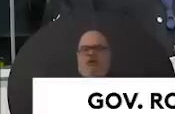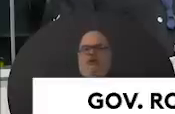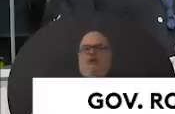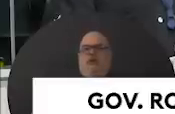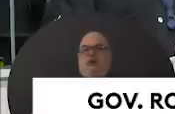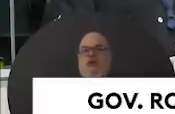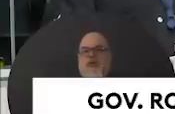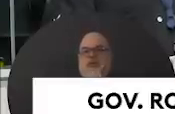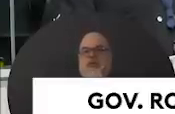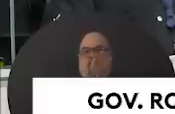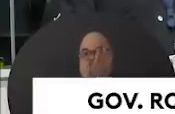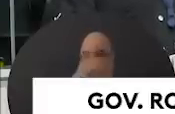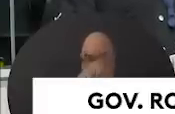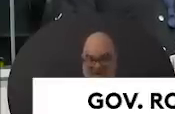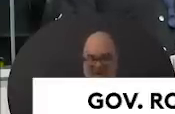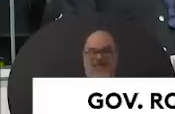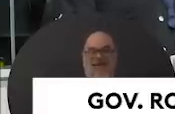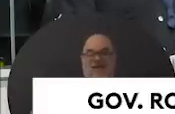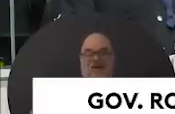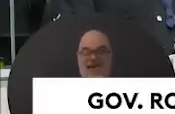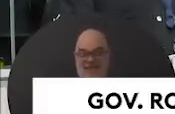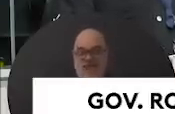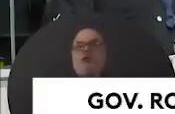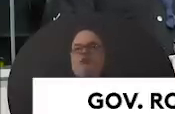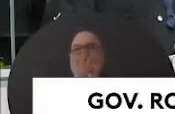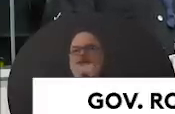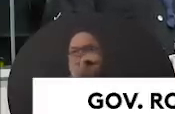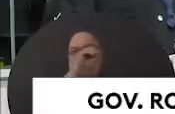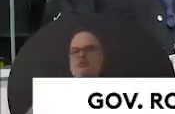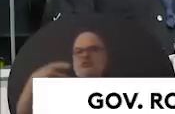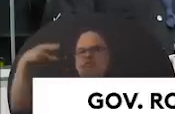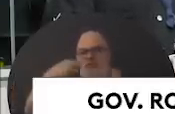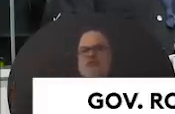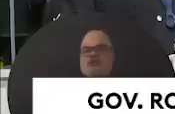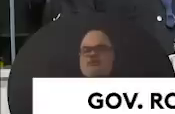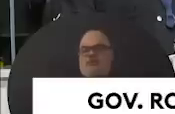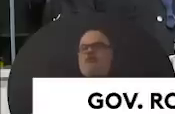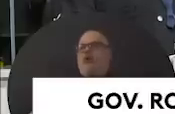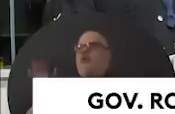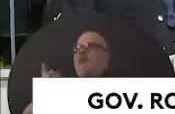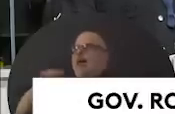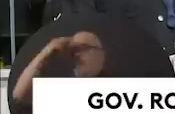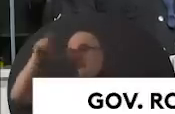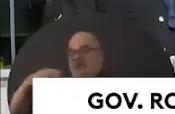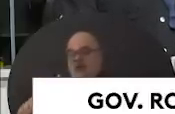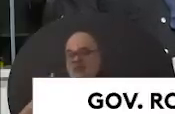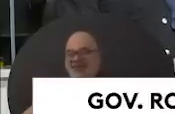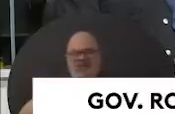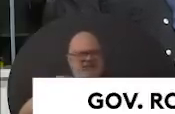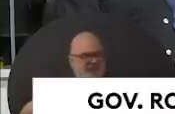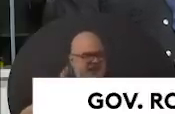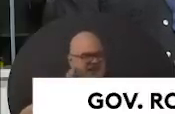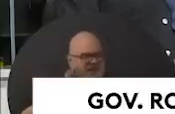every day after that. And you had a Category 5 hurricane that leveled communities there. So you had places like Mexico Beach, their annual budget, I think, was